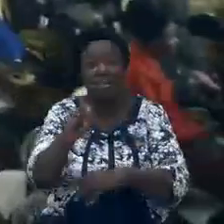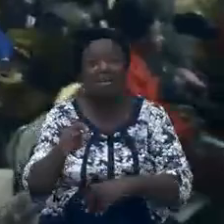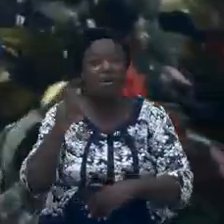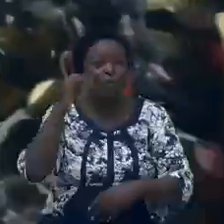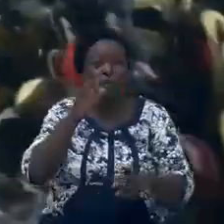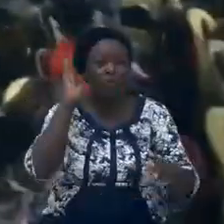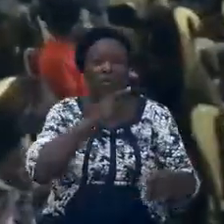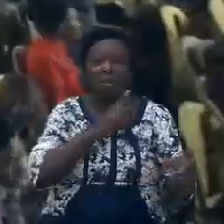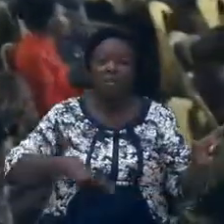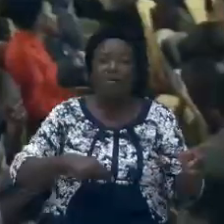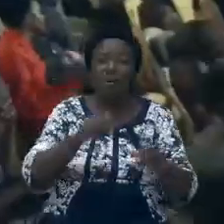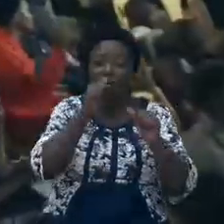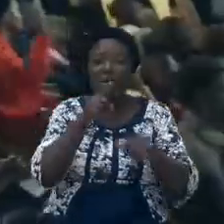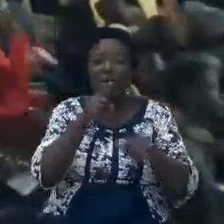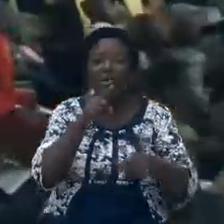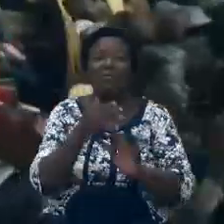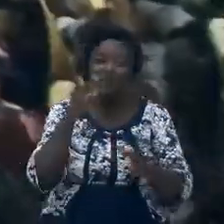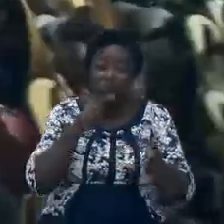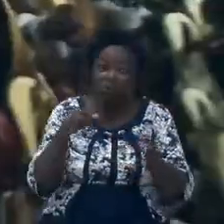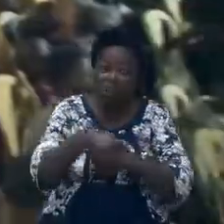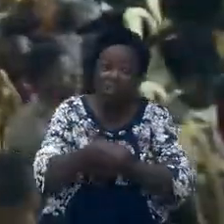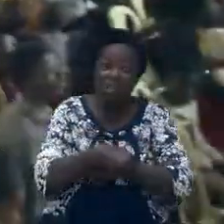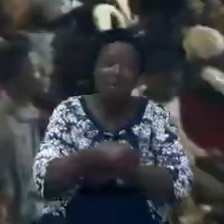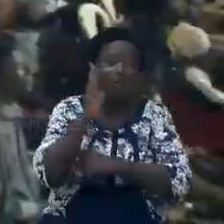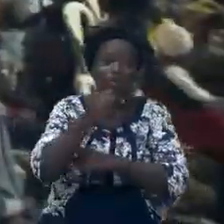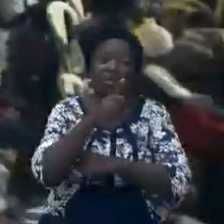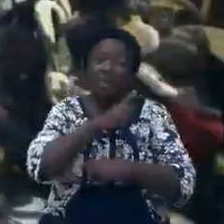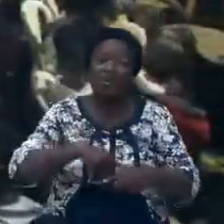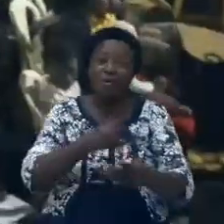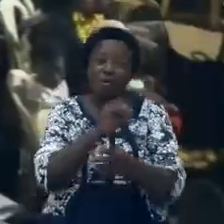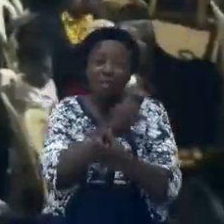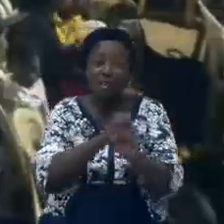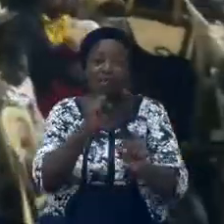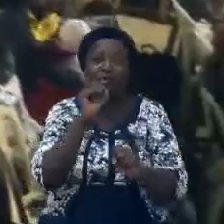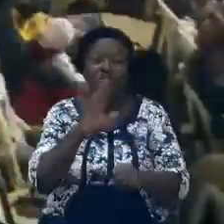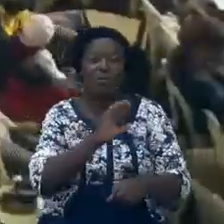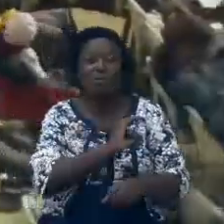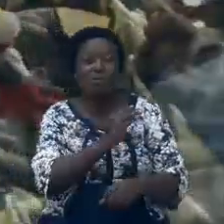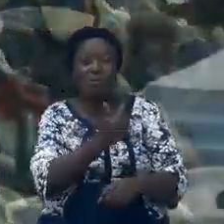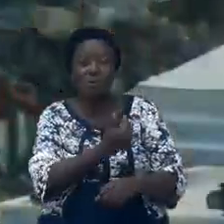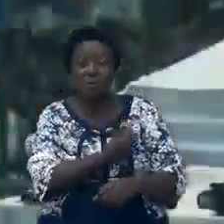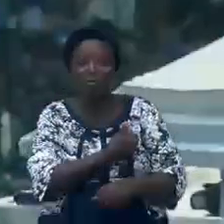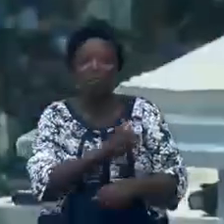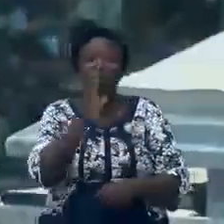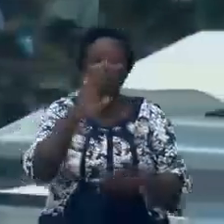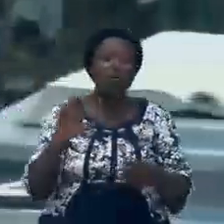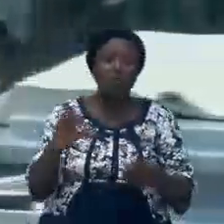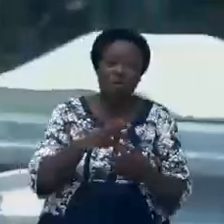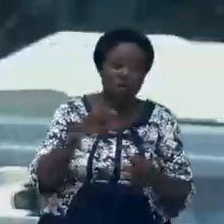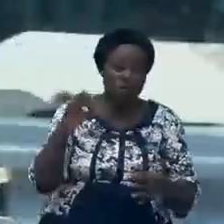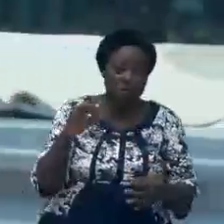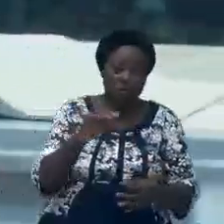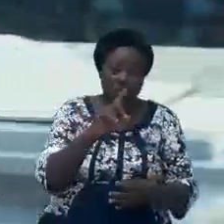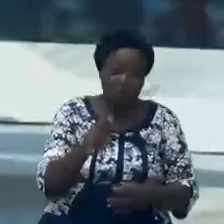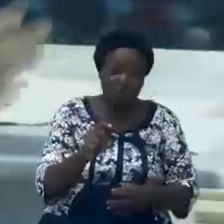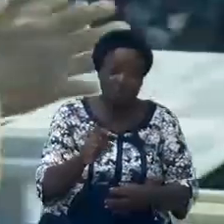candidate for blessing will the lord bless you will the lord save your soul it's about an